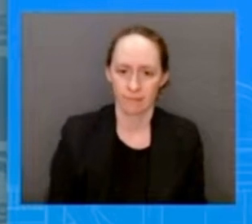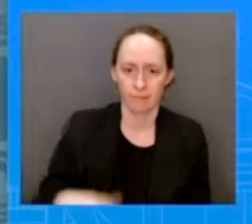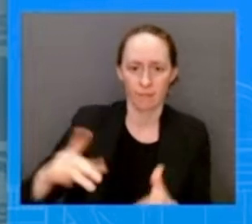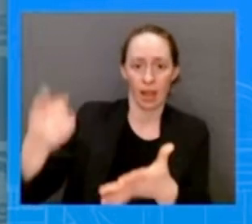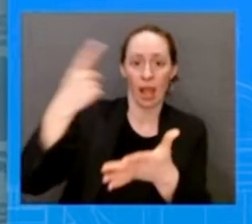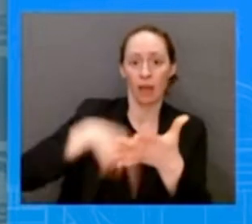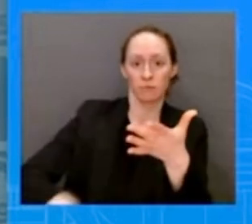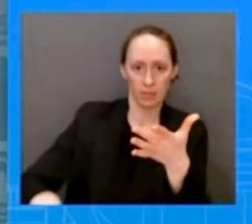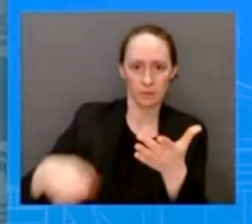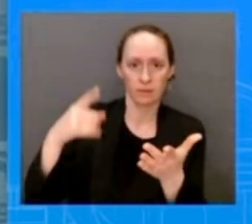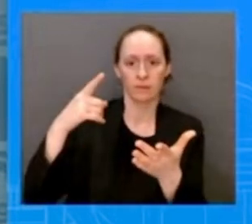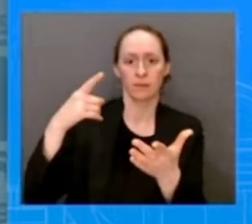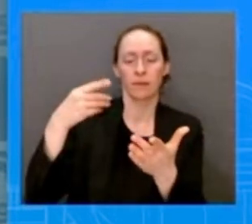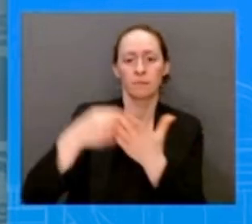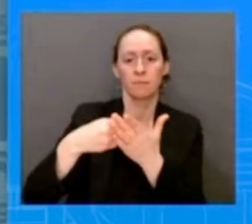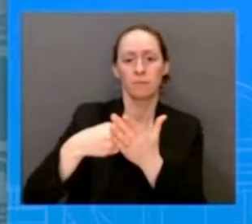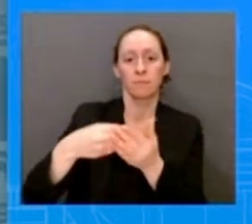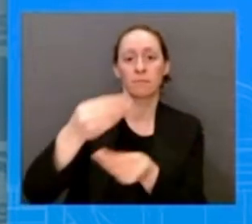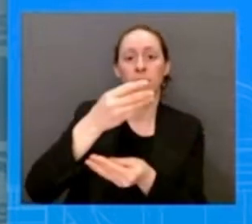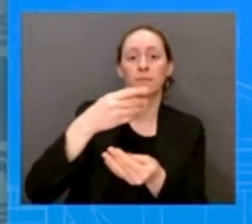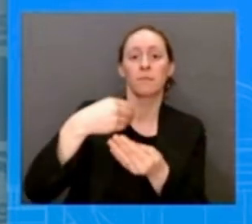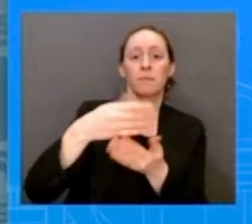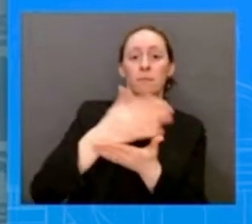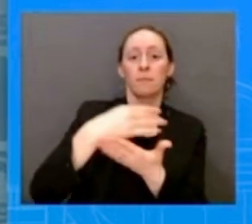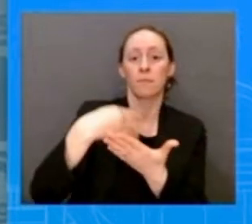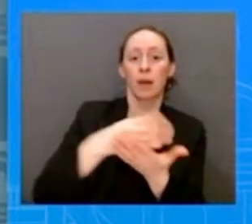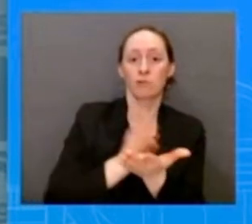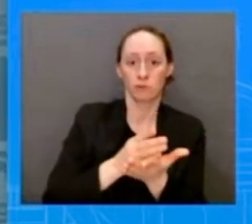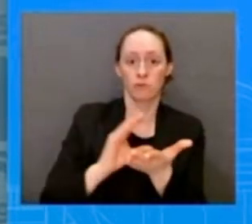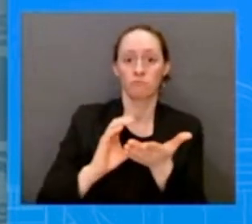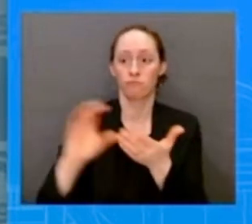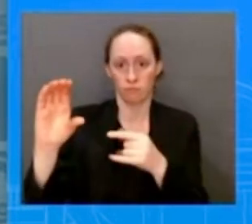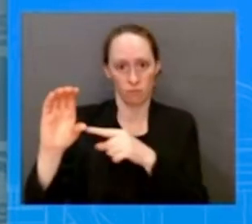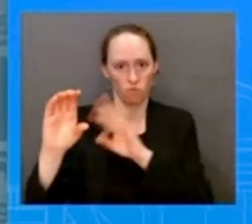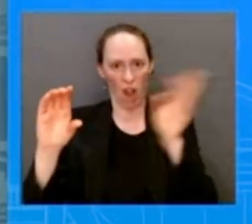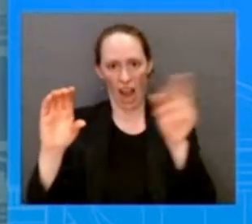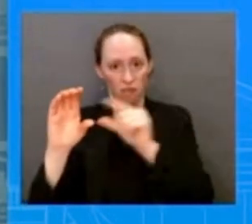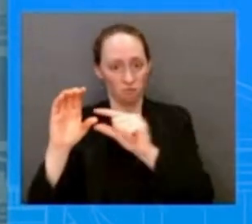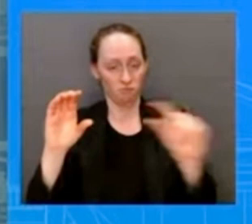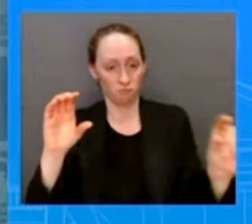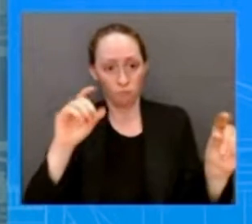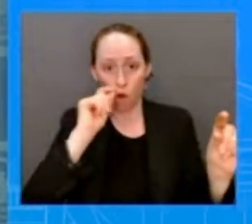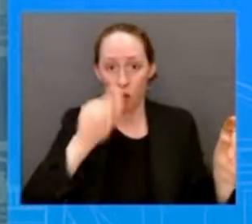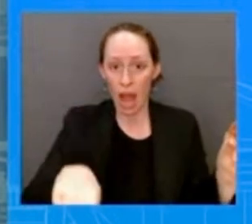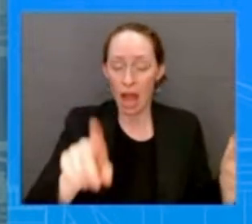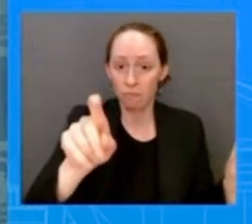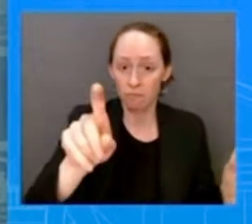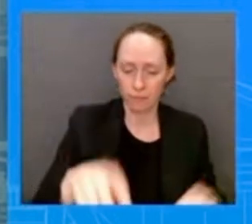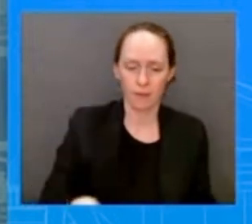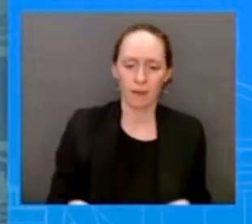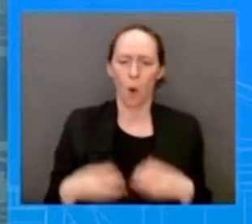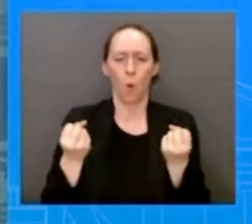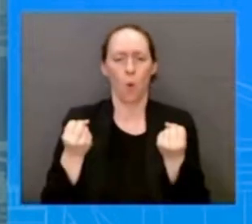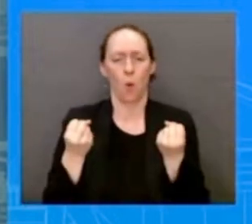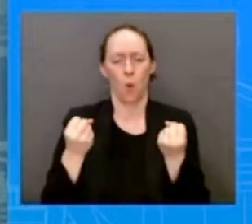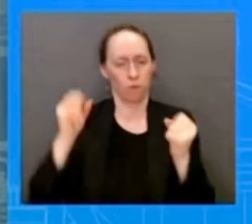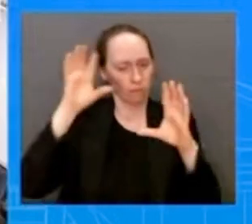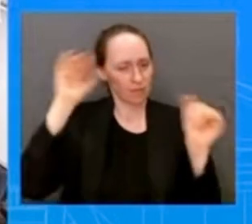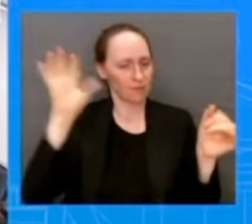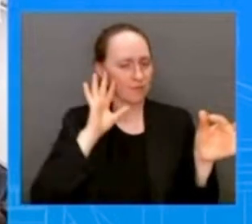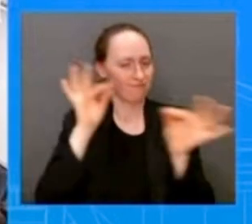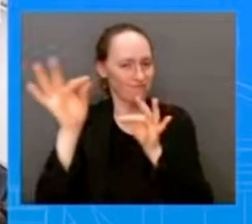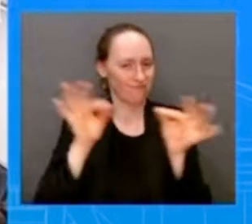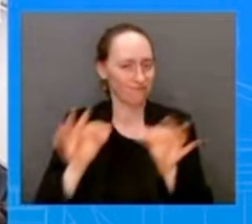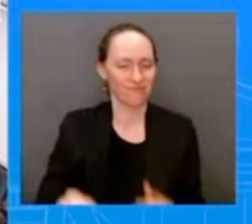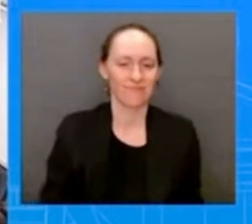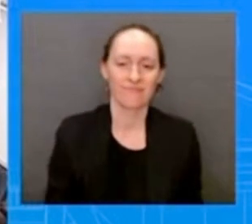Thank you, John. China and Belarus conducted high-level talks yesterday and expanded their defense